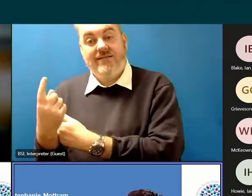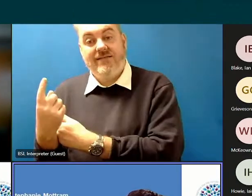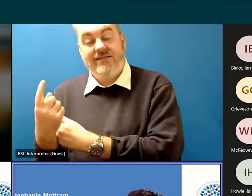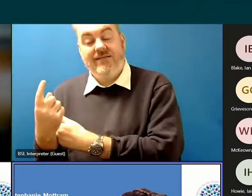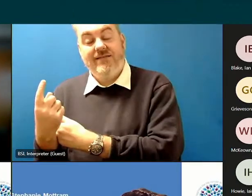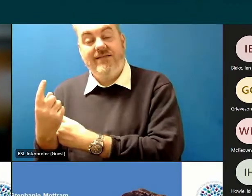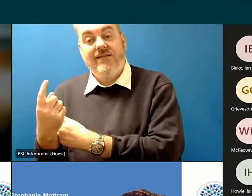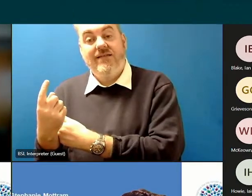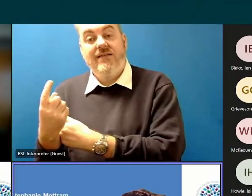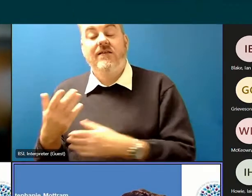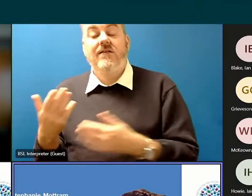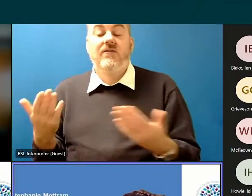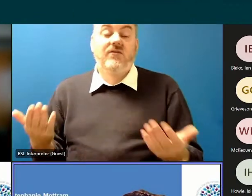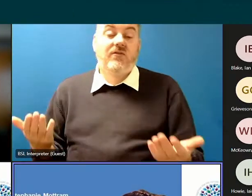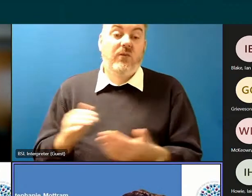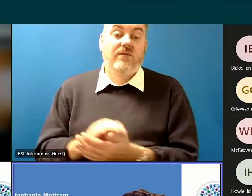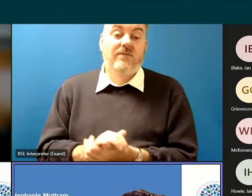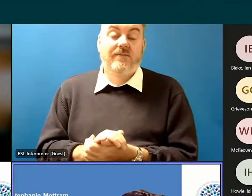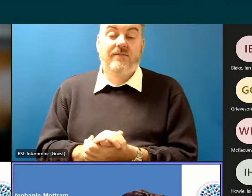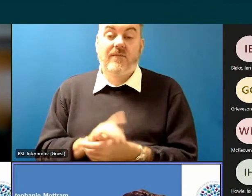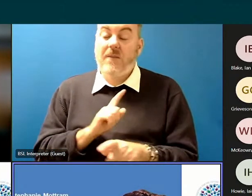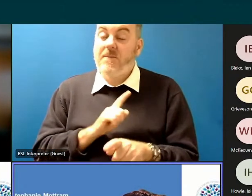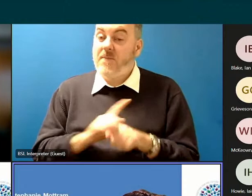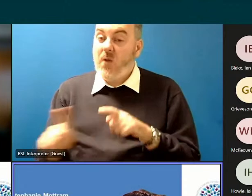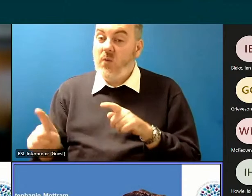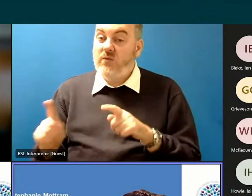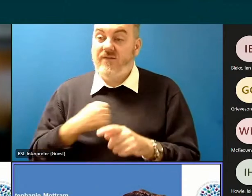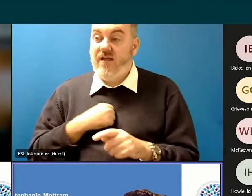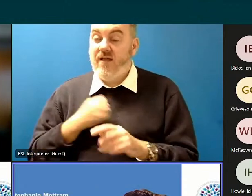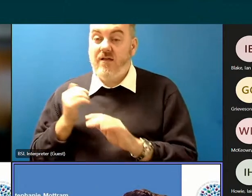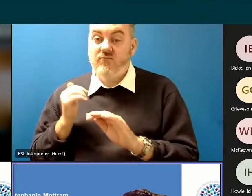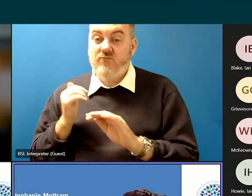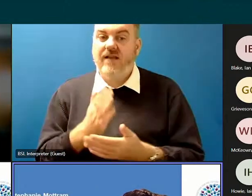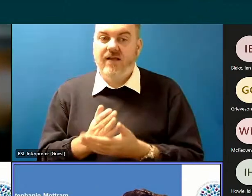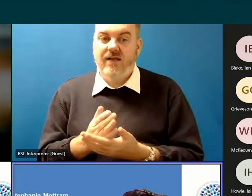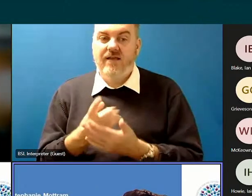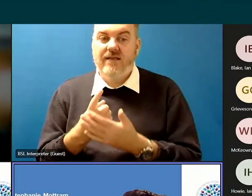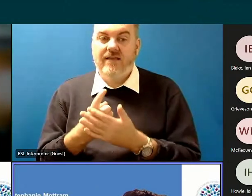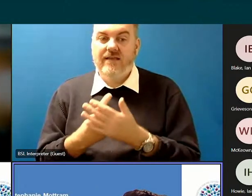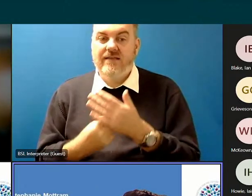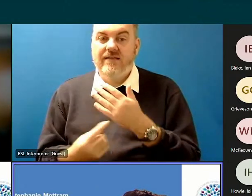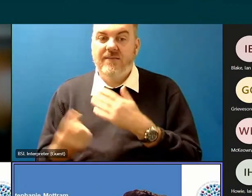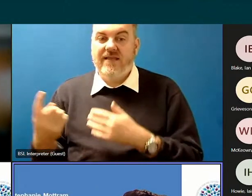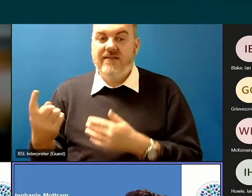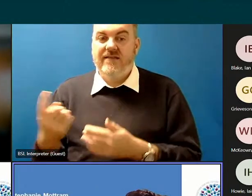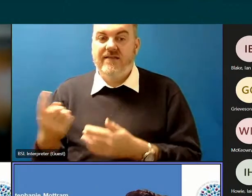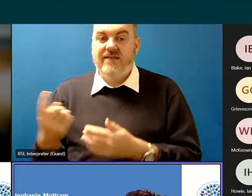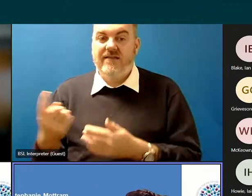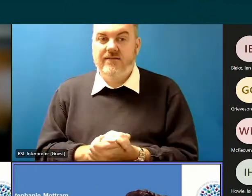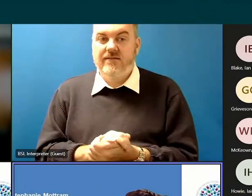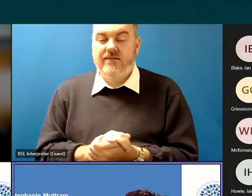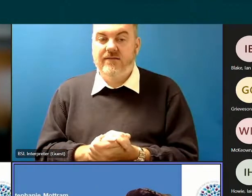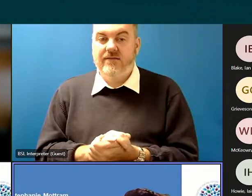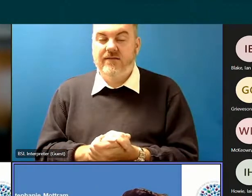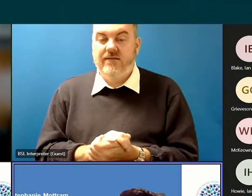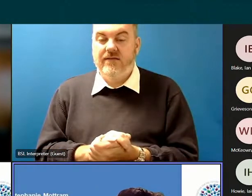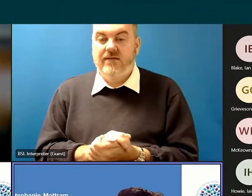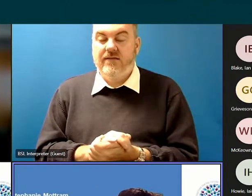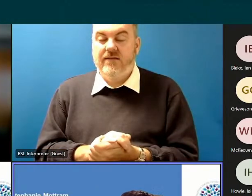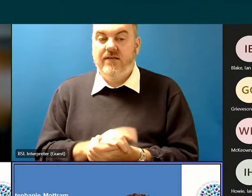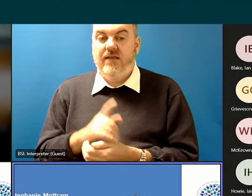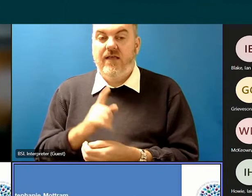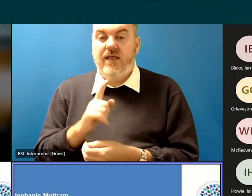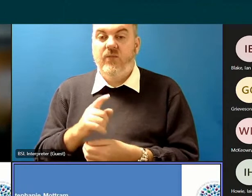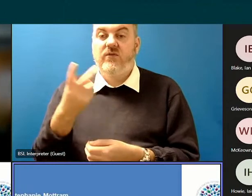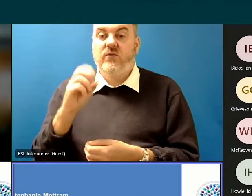that the majority of our providers are independent. We only have CAS, which is our in-house service, which provides 20%